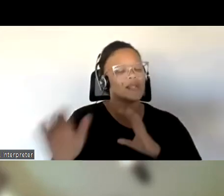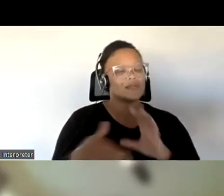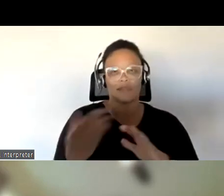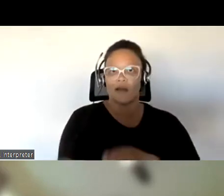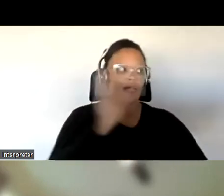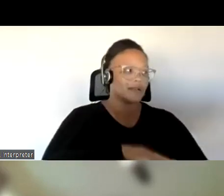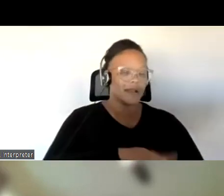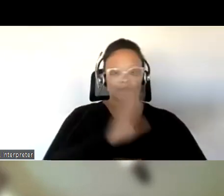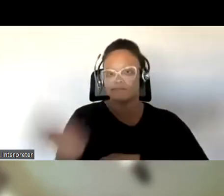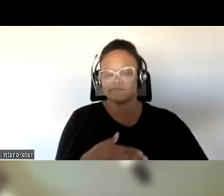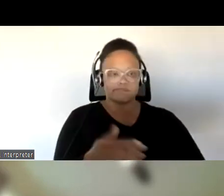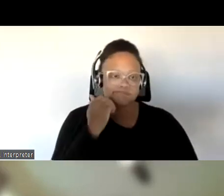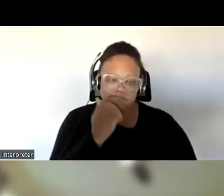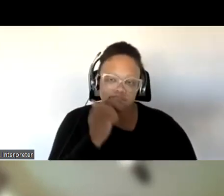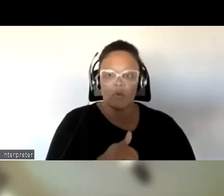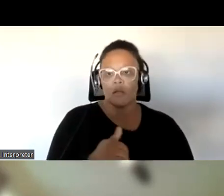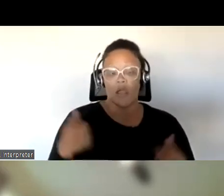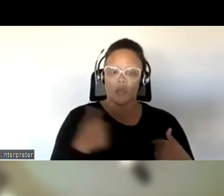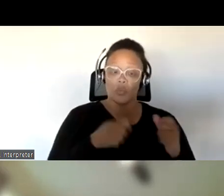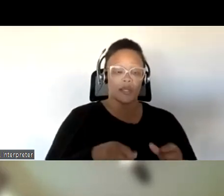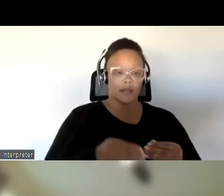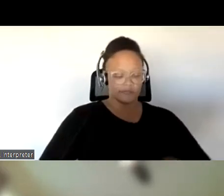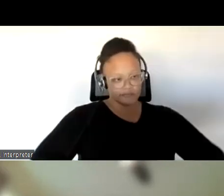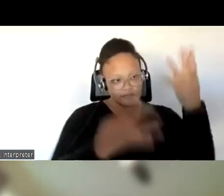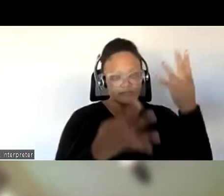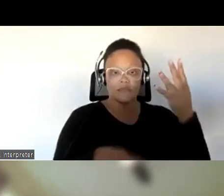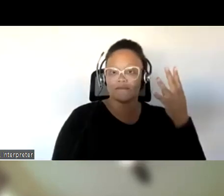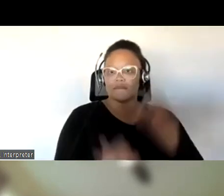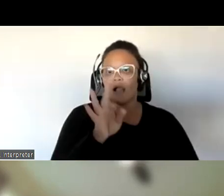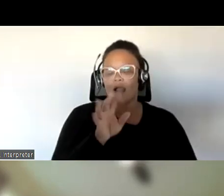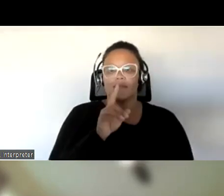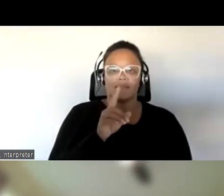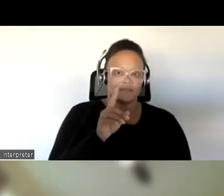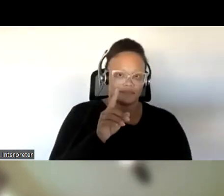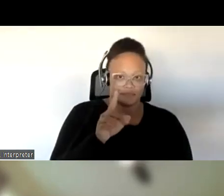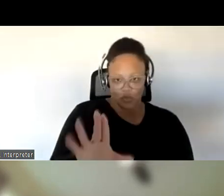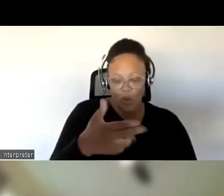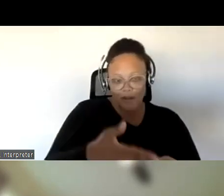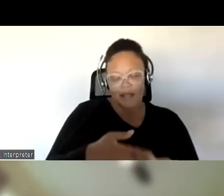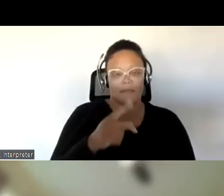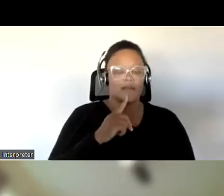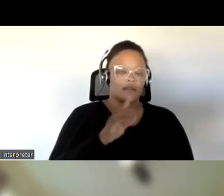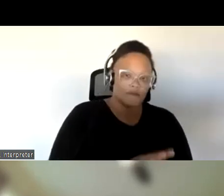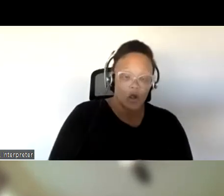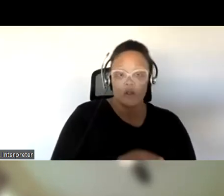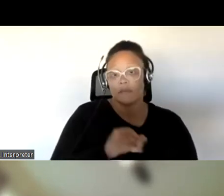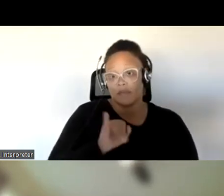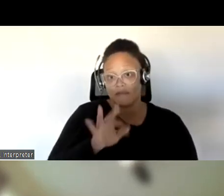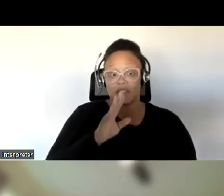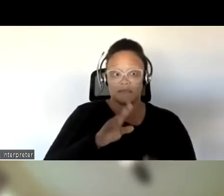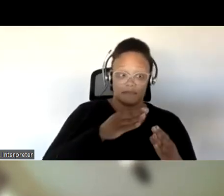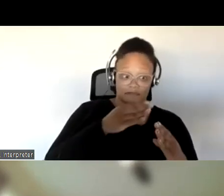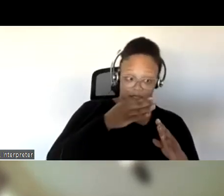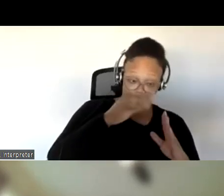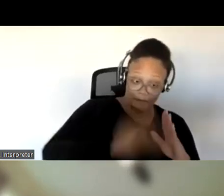look for providers in our export files and verify surveys been completed and respond by email. So you